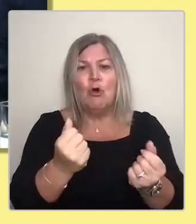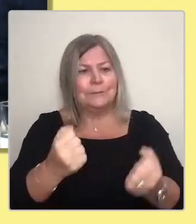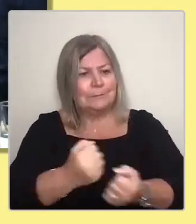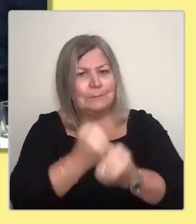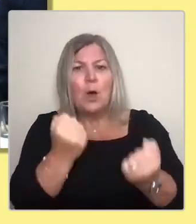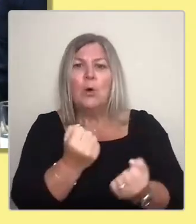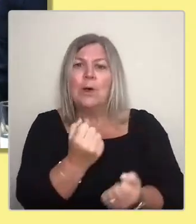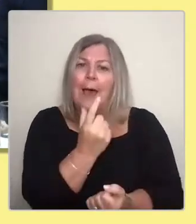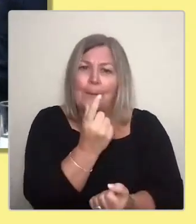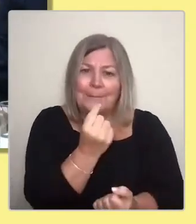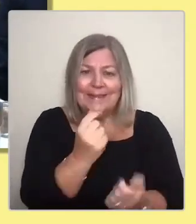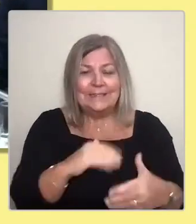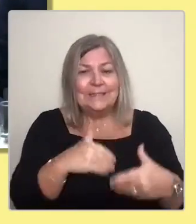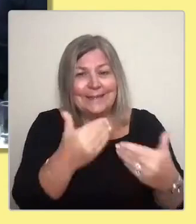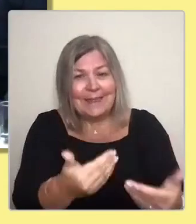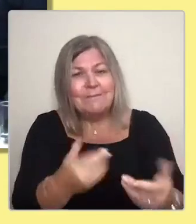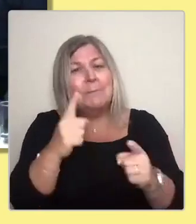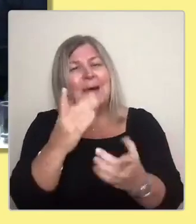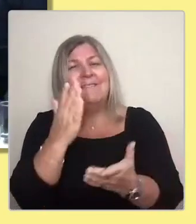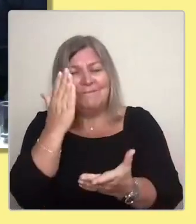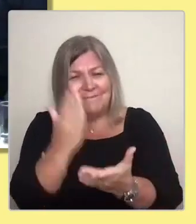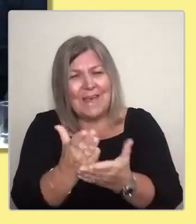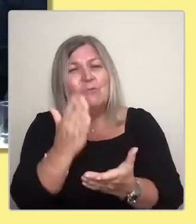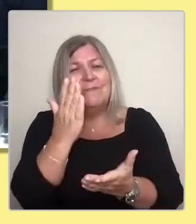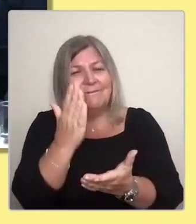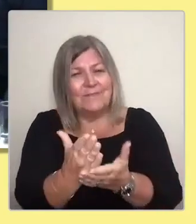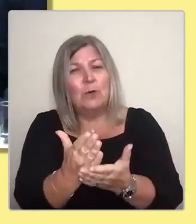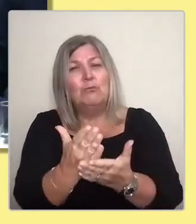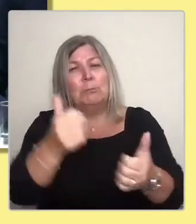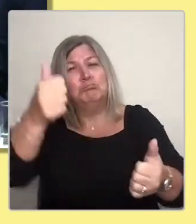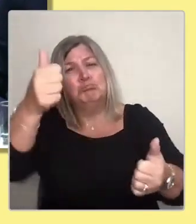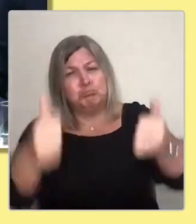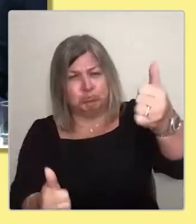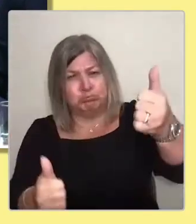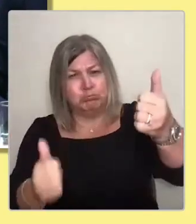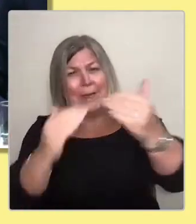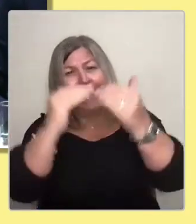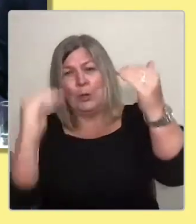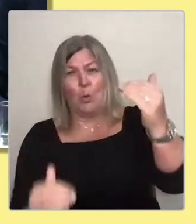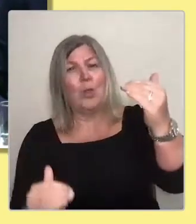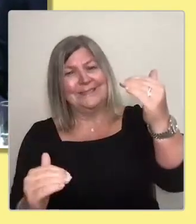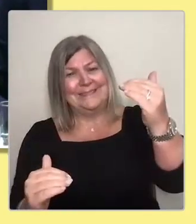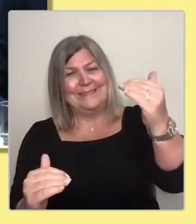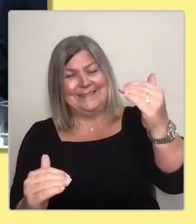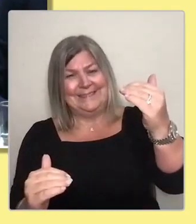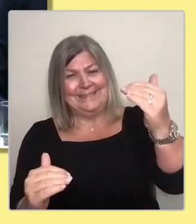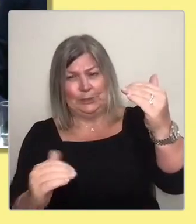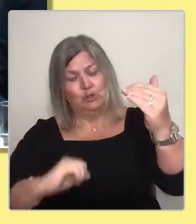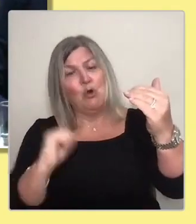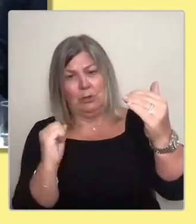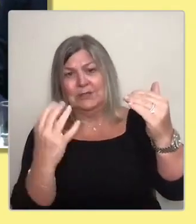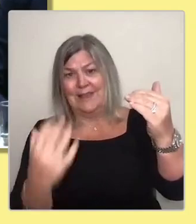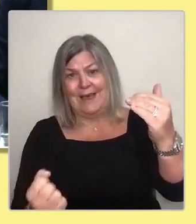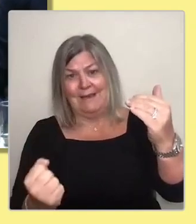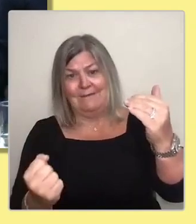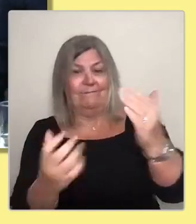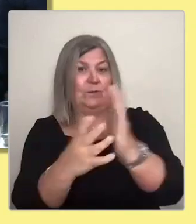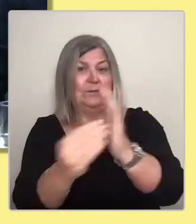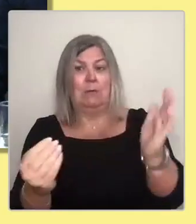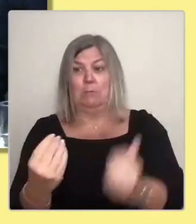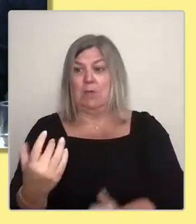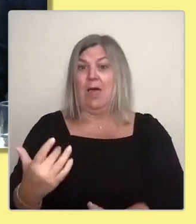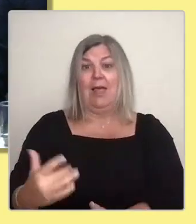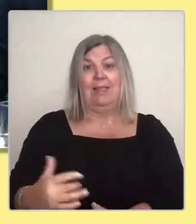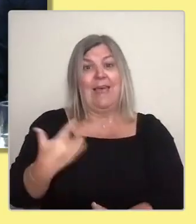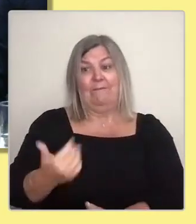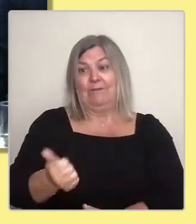deep social economic inequalities in Scotland, where the age difference in terms of life expectancy between the